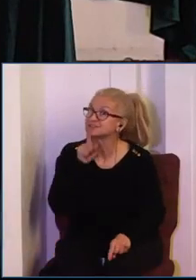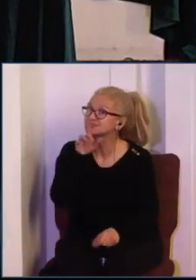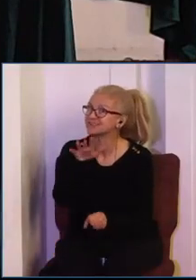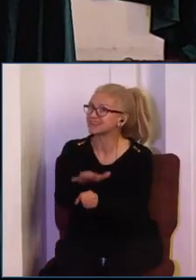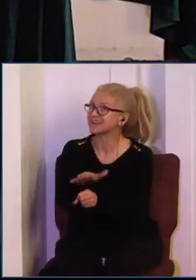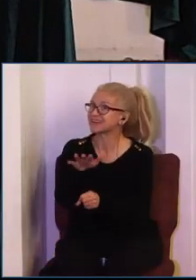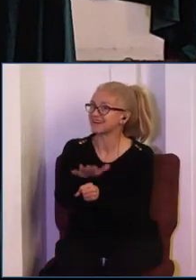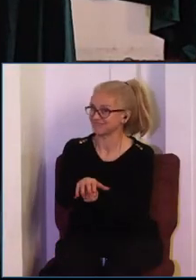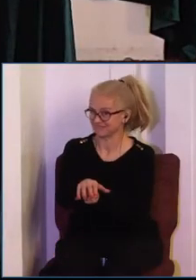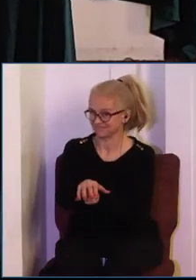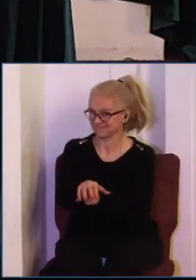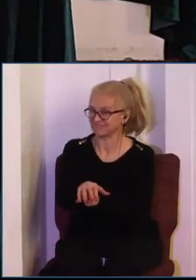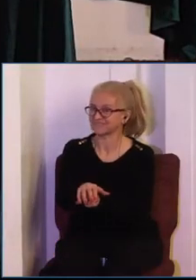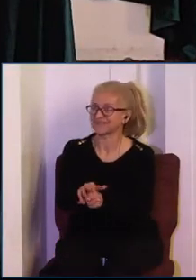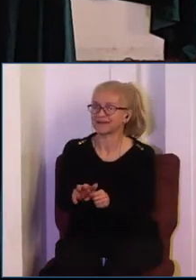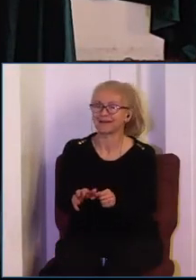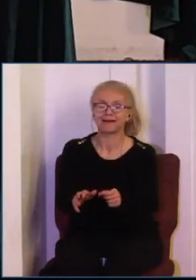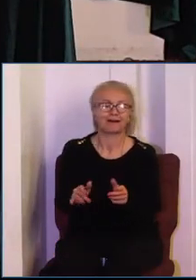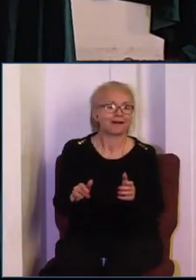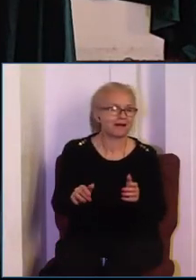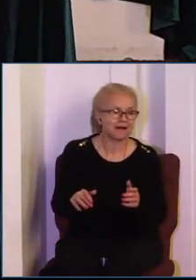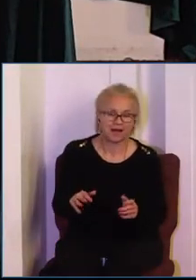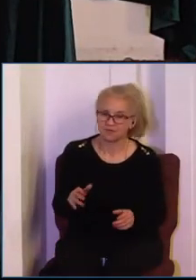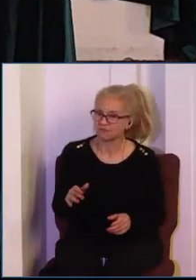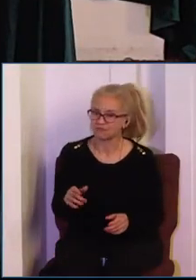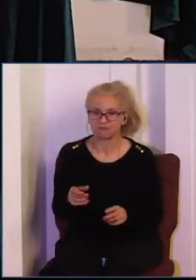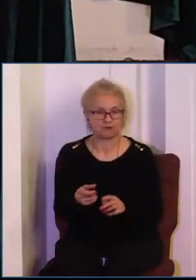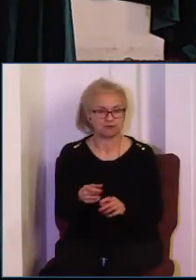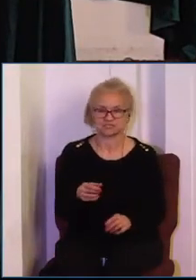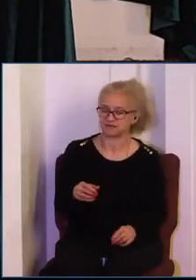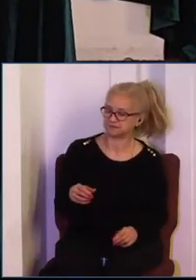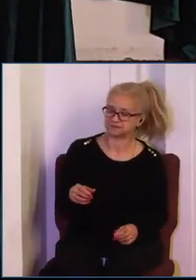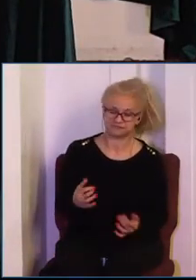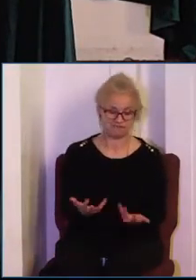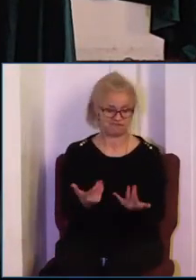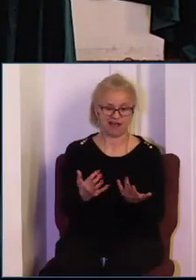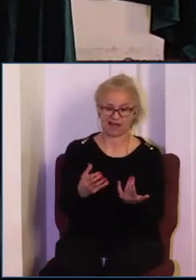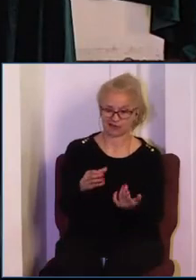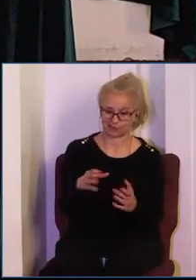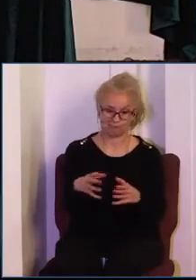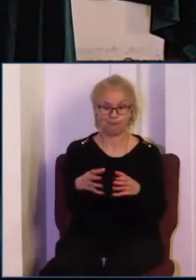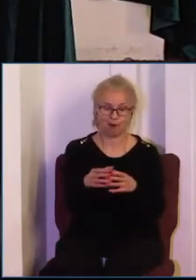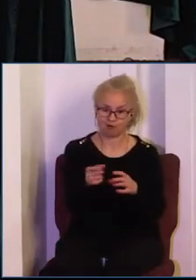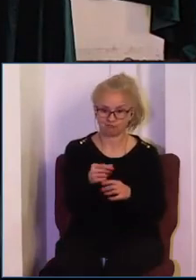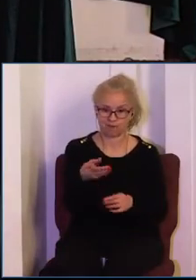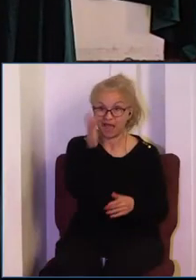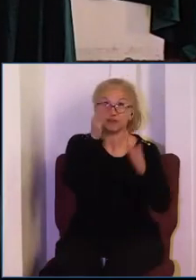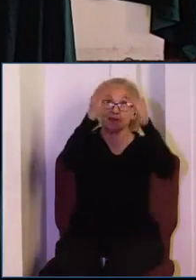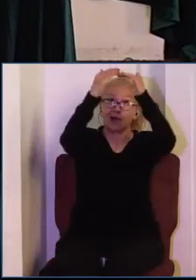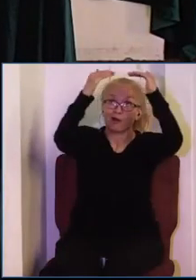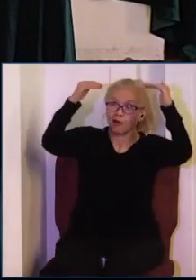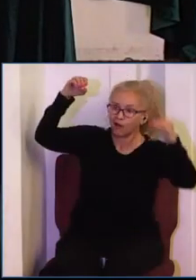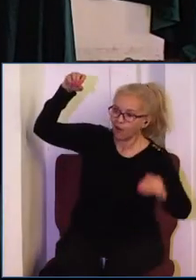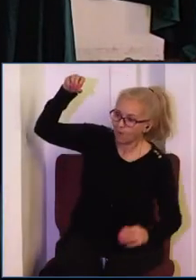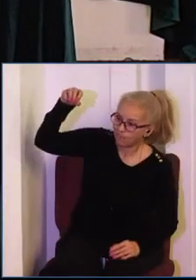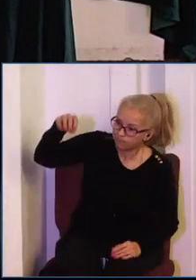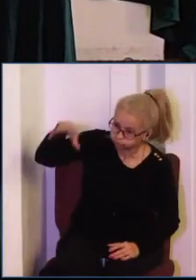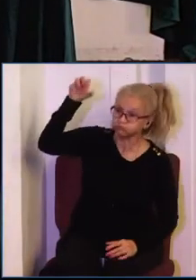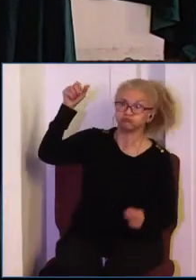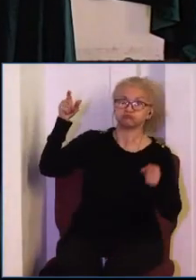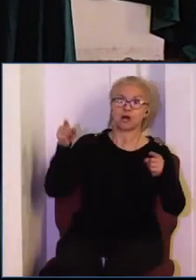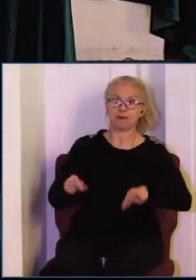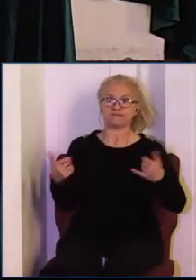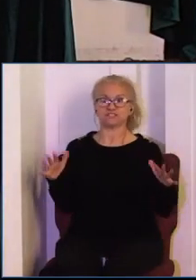sure enough, it took a fireball out of heaven to make it happen, but it happened. Here was the